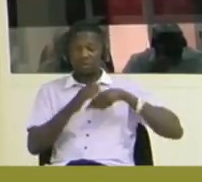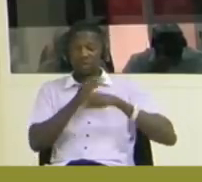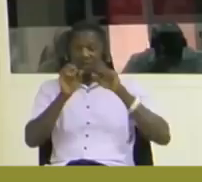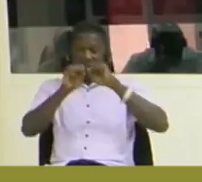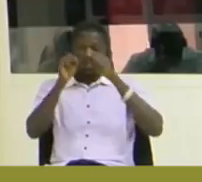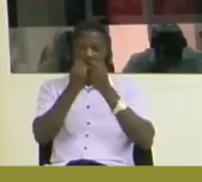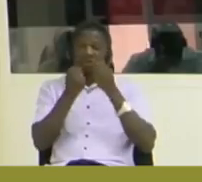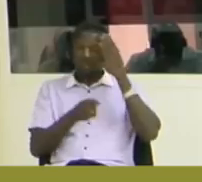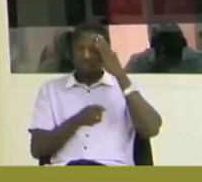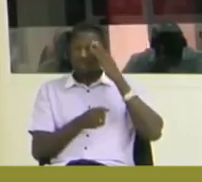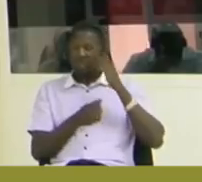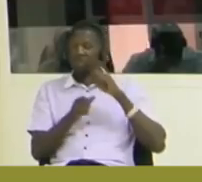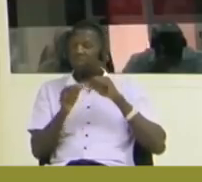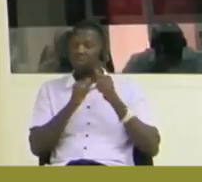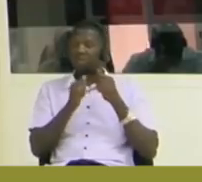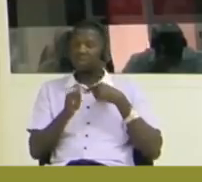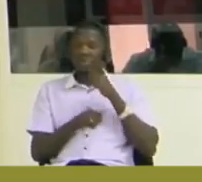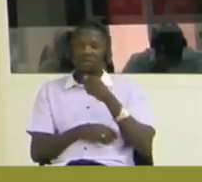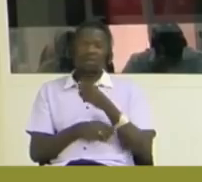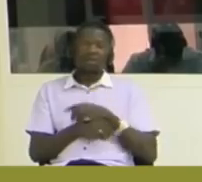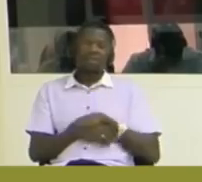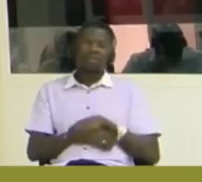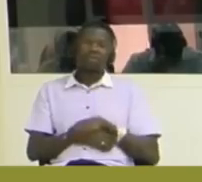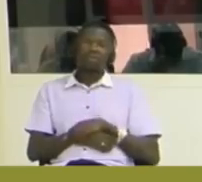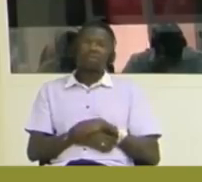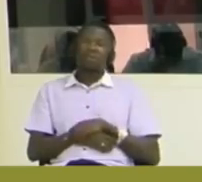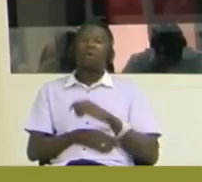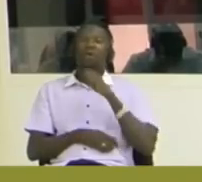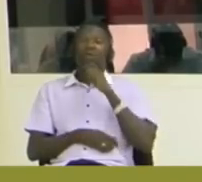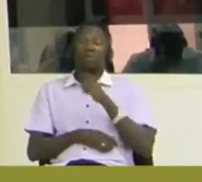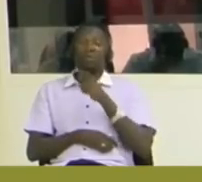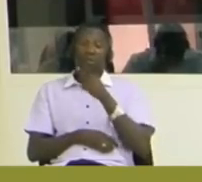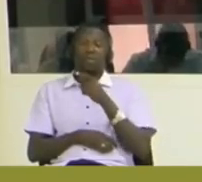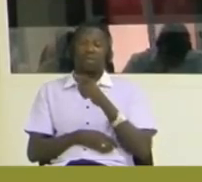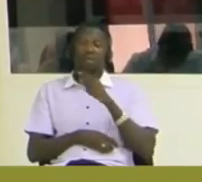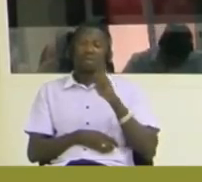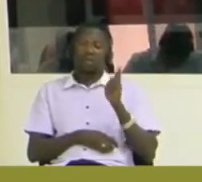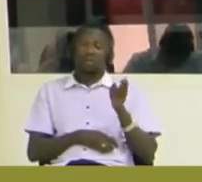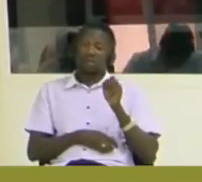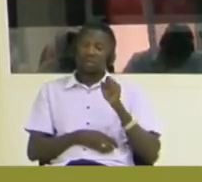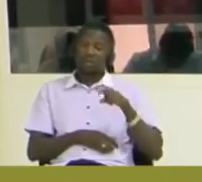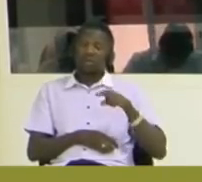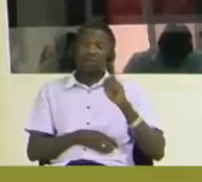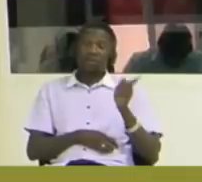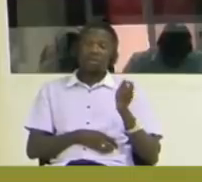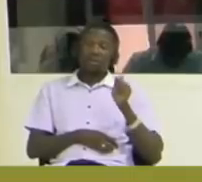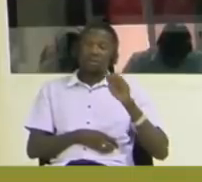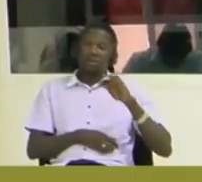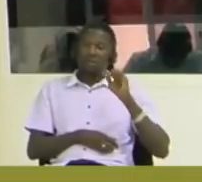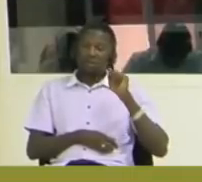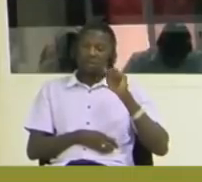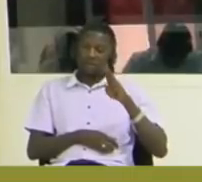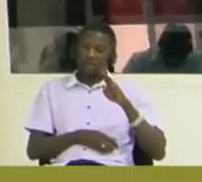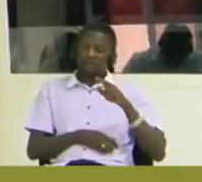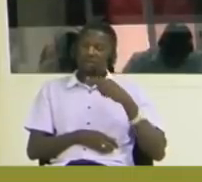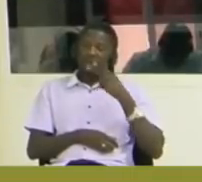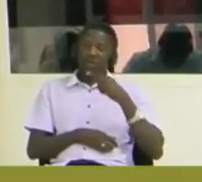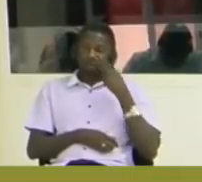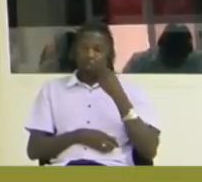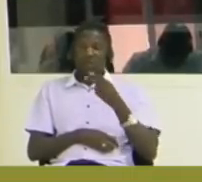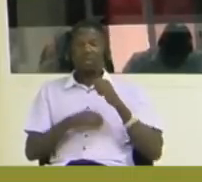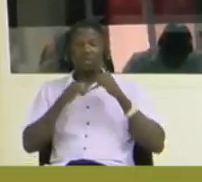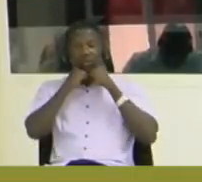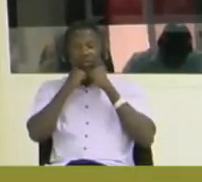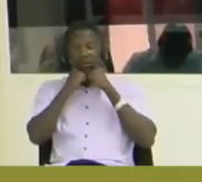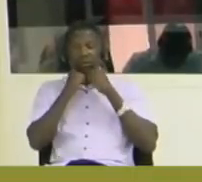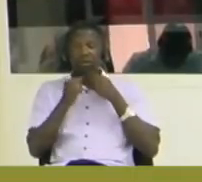that. Mr. Singhateh, Those are not motives. We have seen Sena Sabali eliminated from the scene simply on the basis of, if I